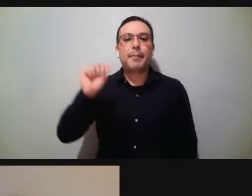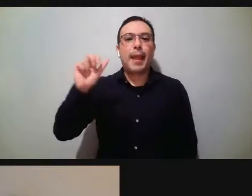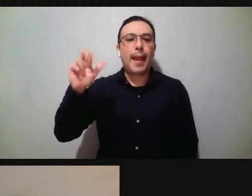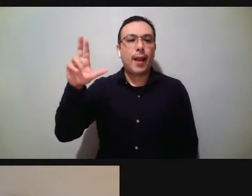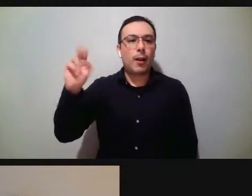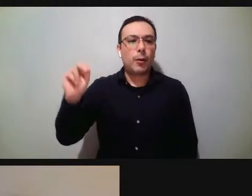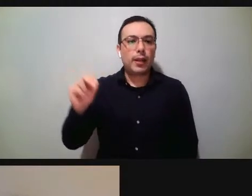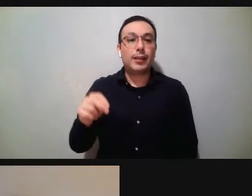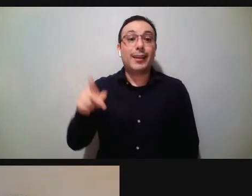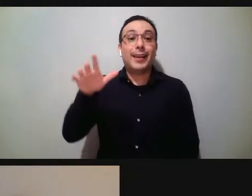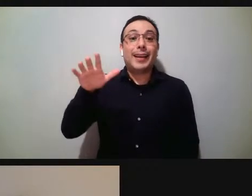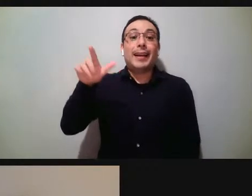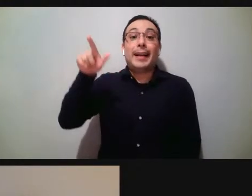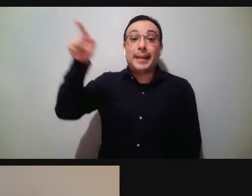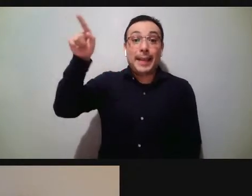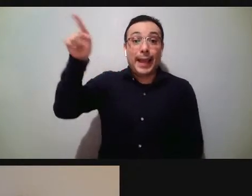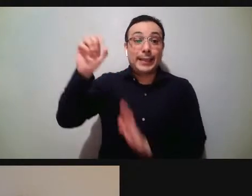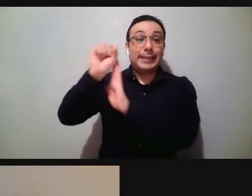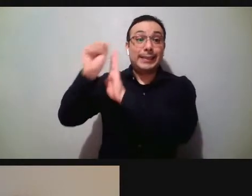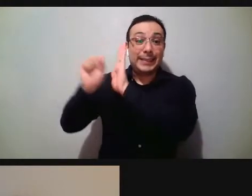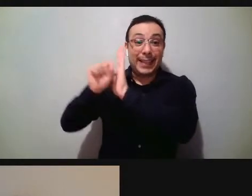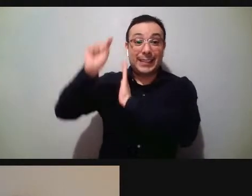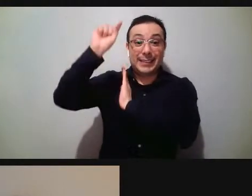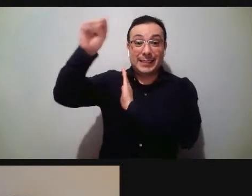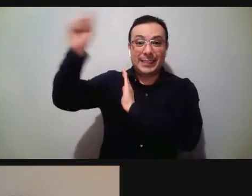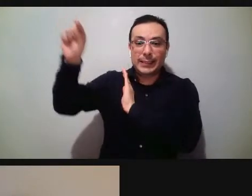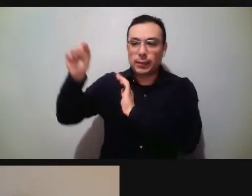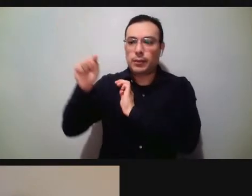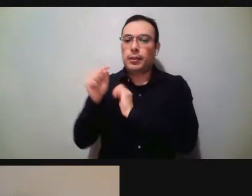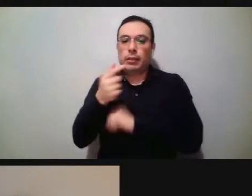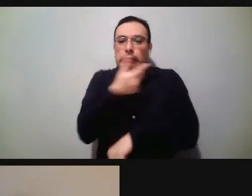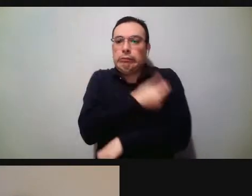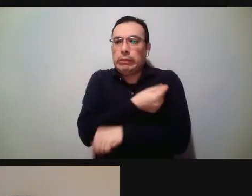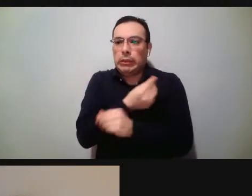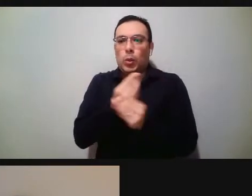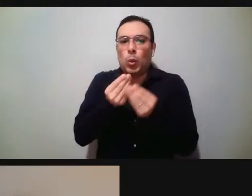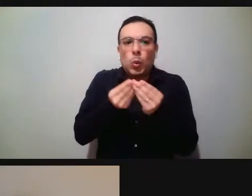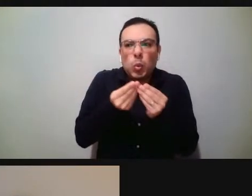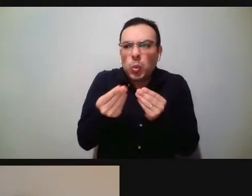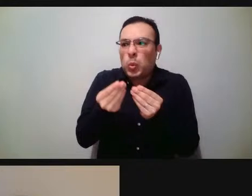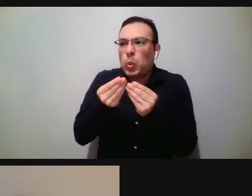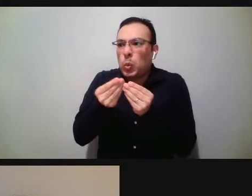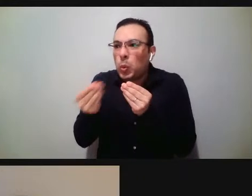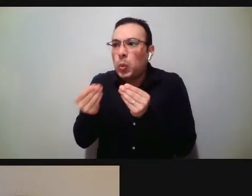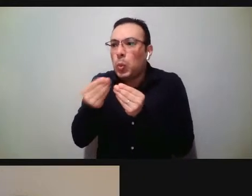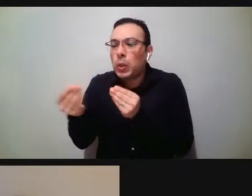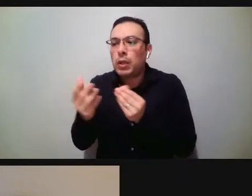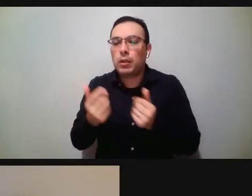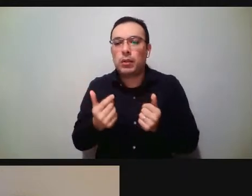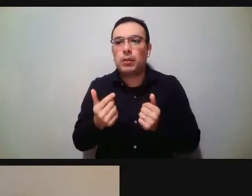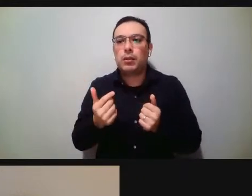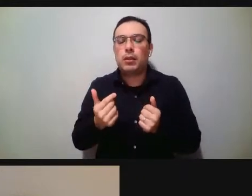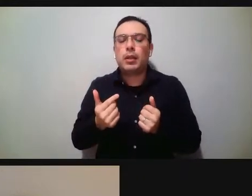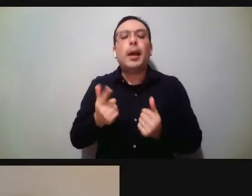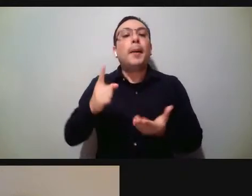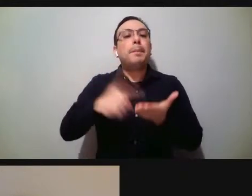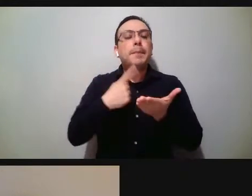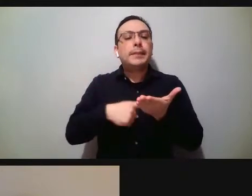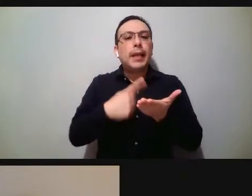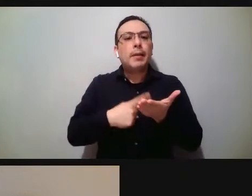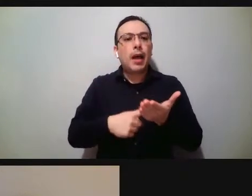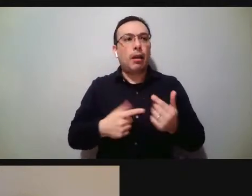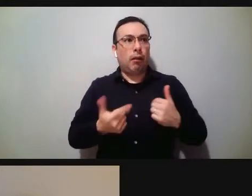know, rationing out the vaccine. How do you balance this tension of not wanting to take someone else's spot who may be more at